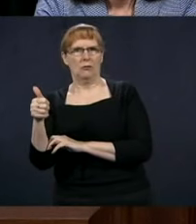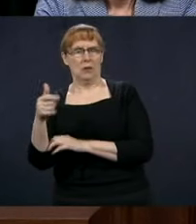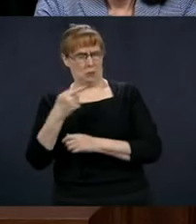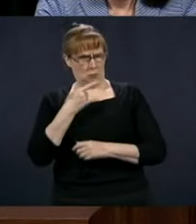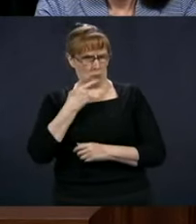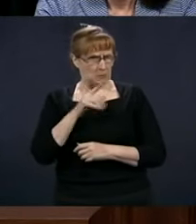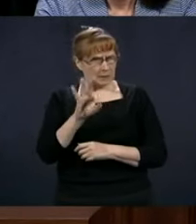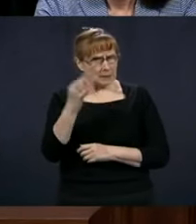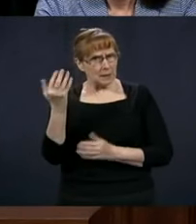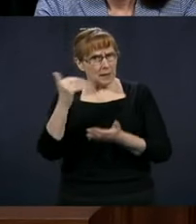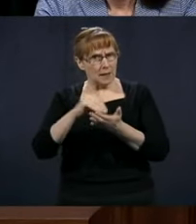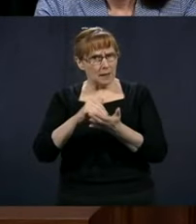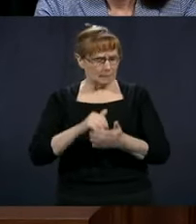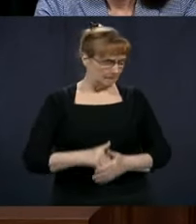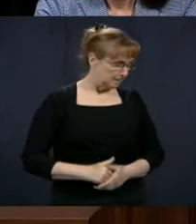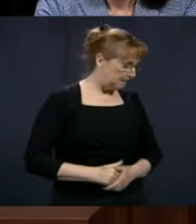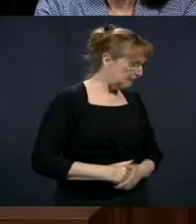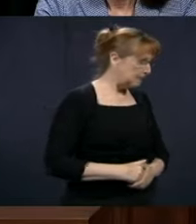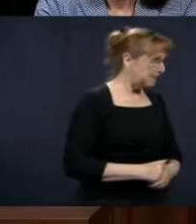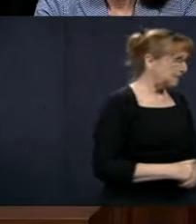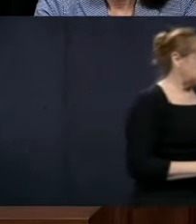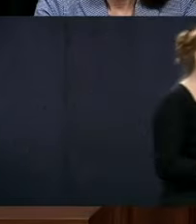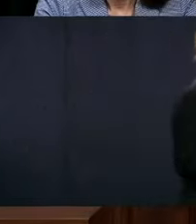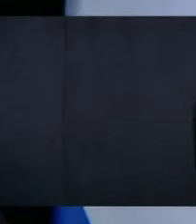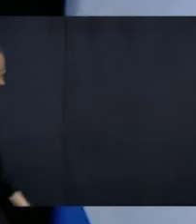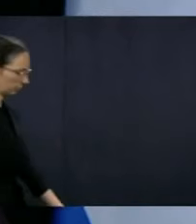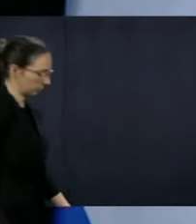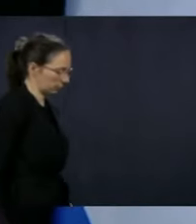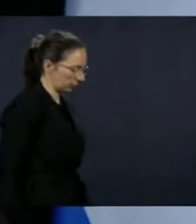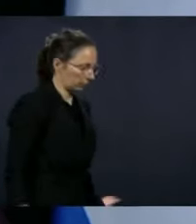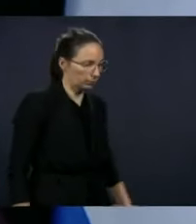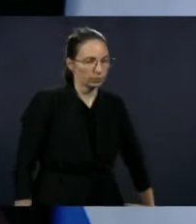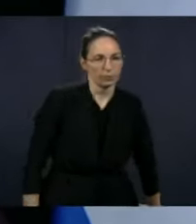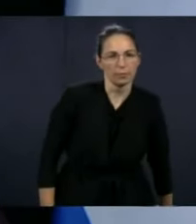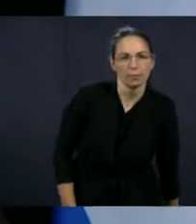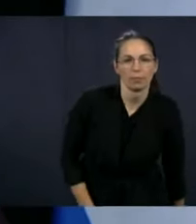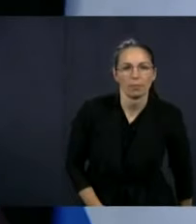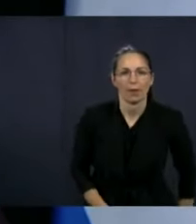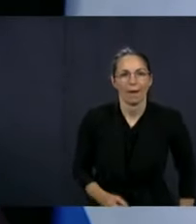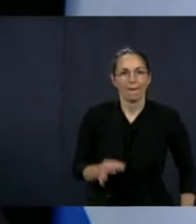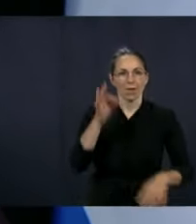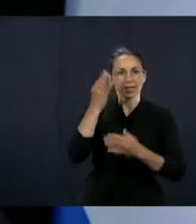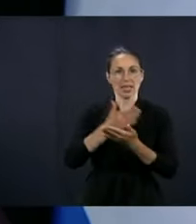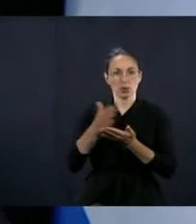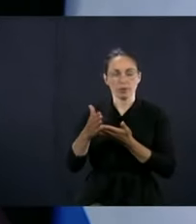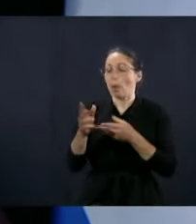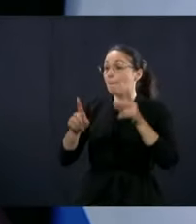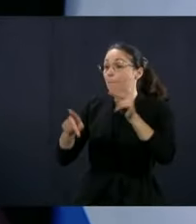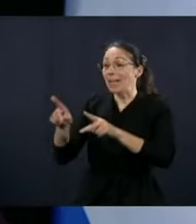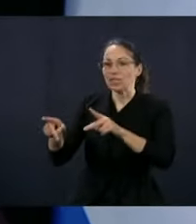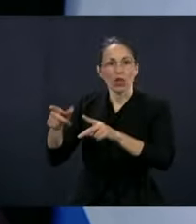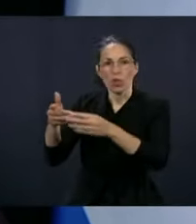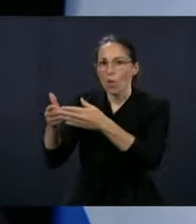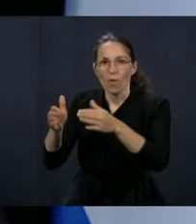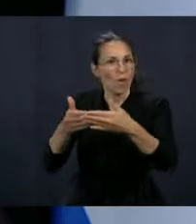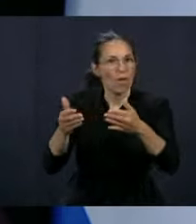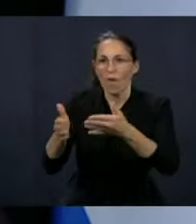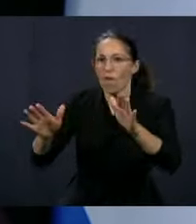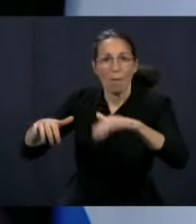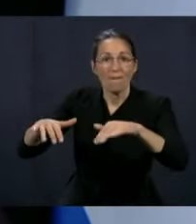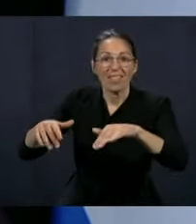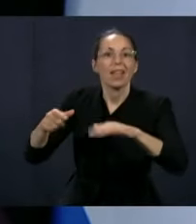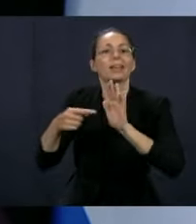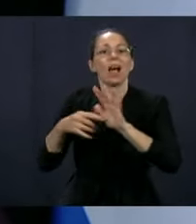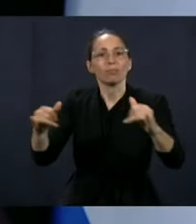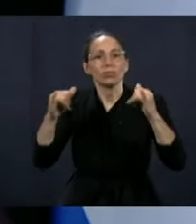vu l'importance d'information? Bonjour, les gens qui sont... Yes, the people who have not yet been deconfined are asking us a question,